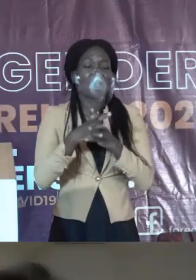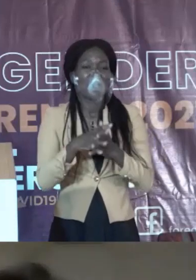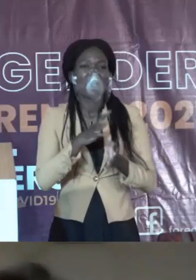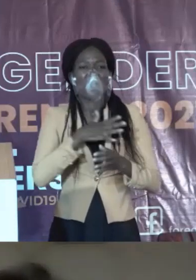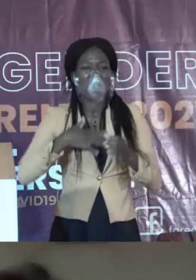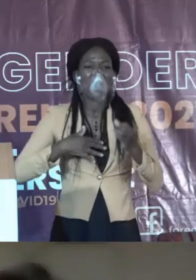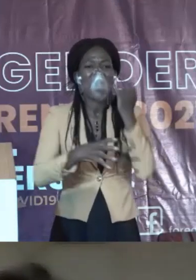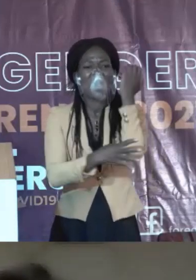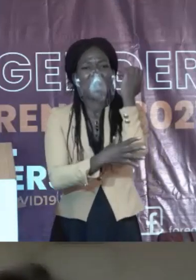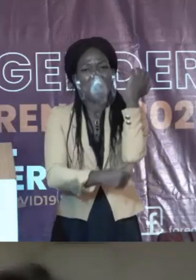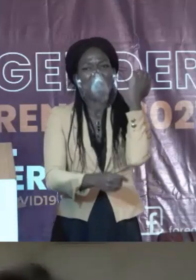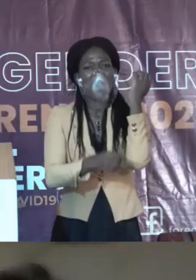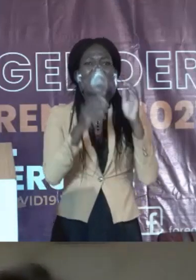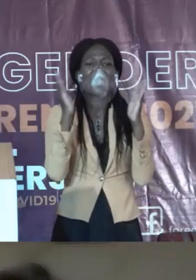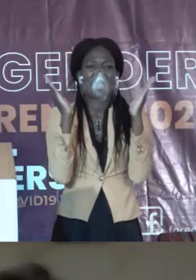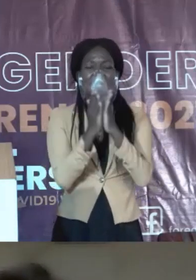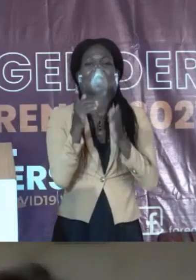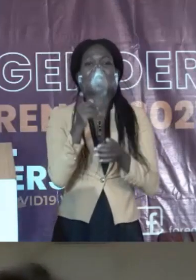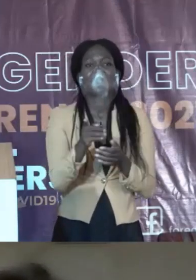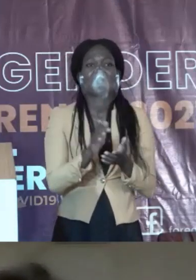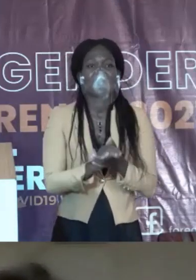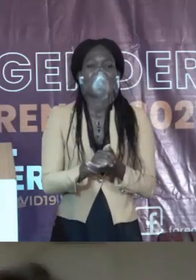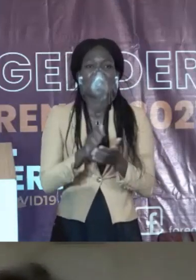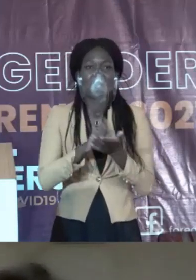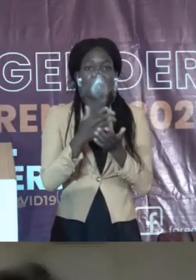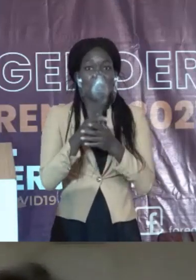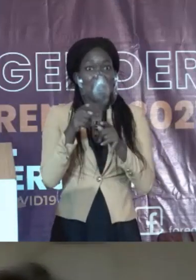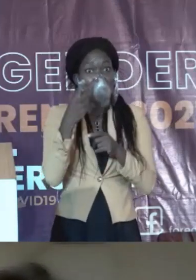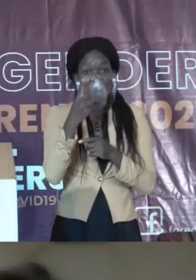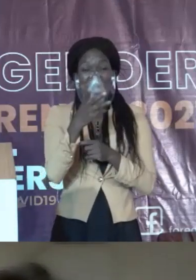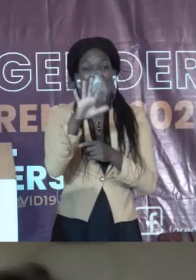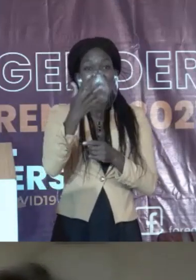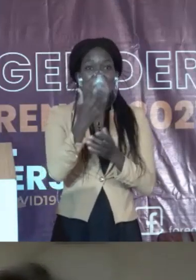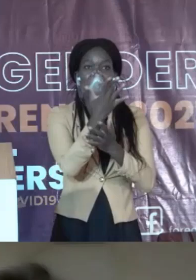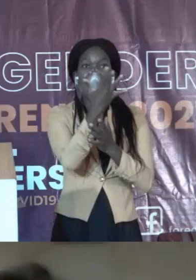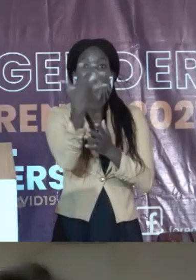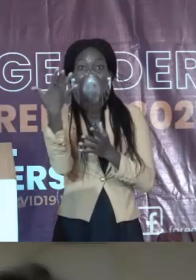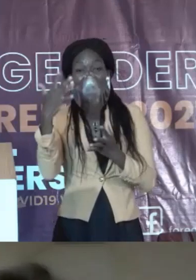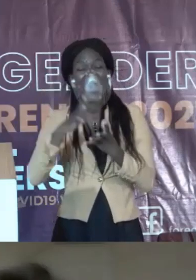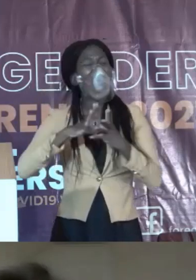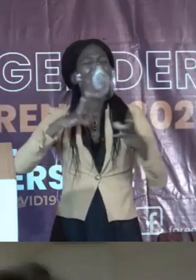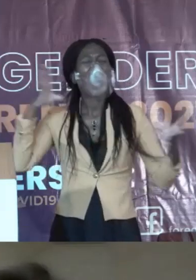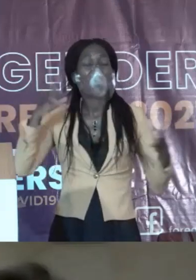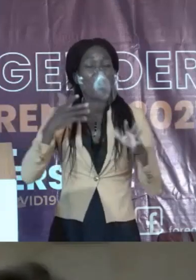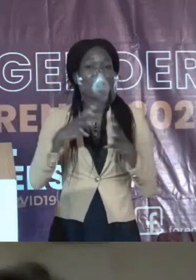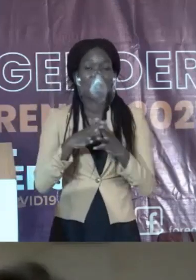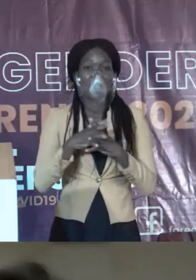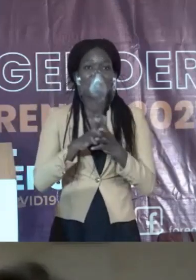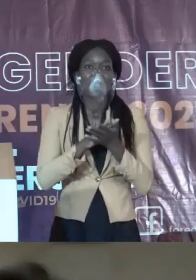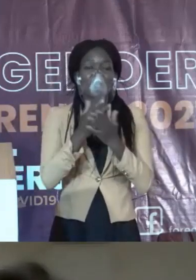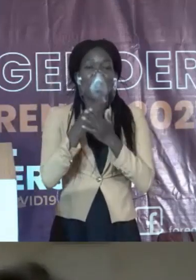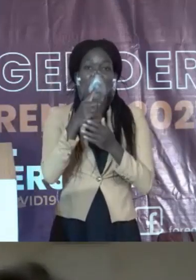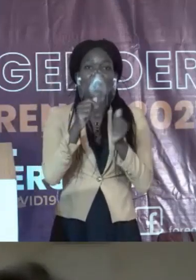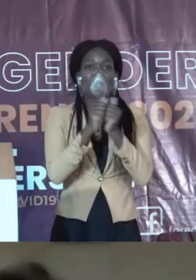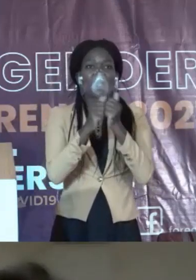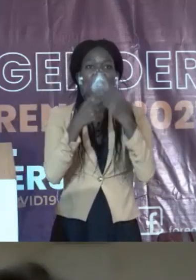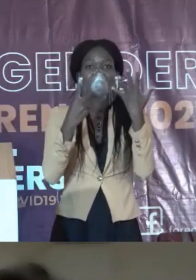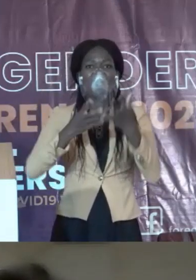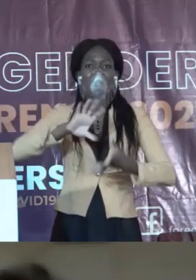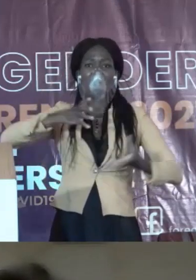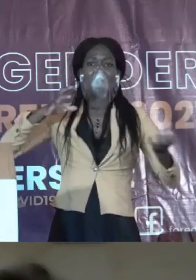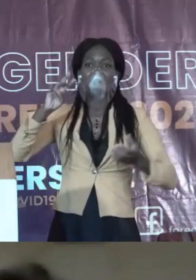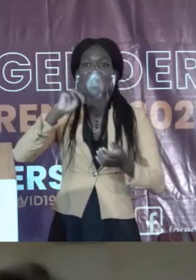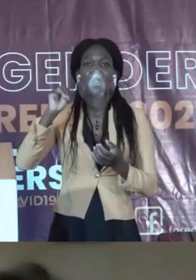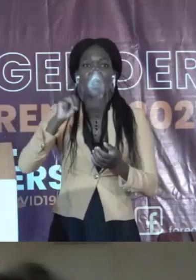the statistic is a little scary. It says, 27 million women, African women, are now back into